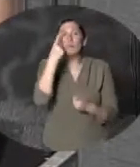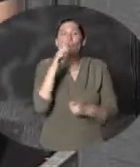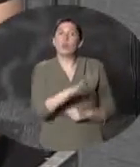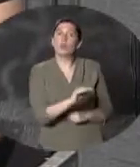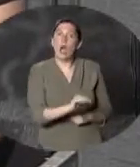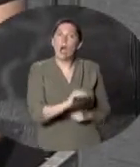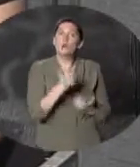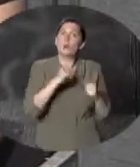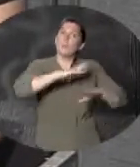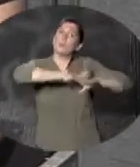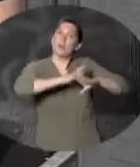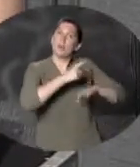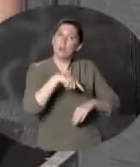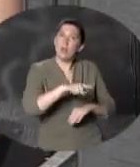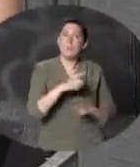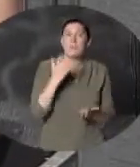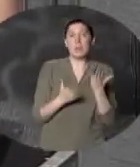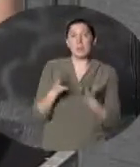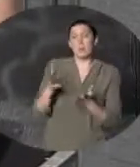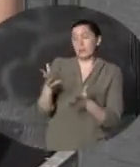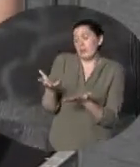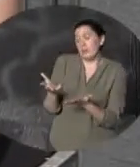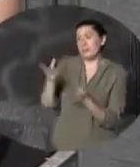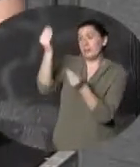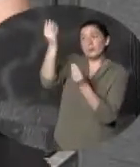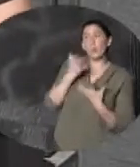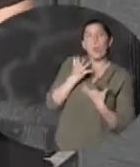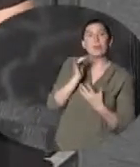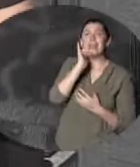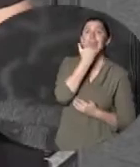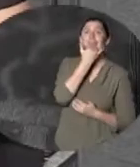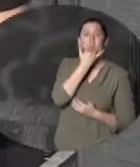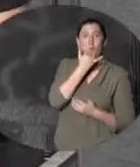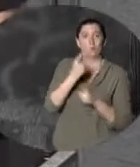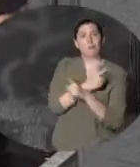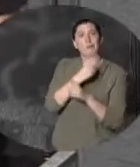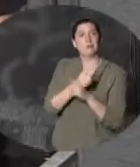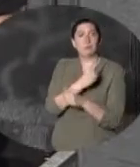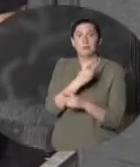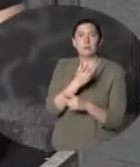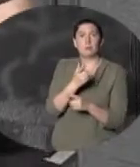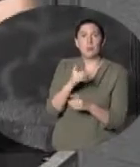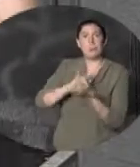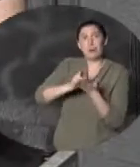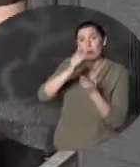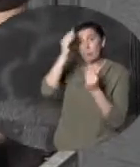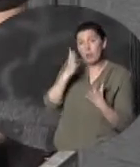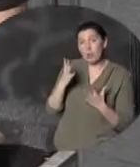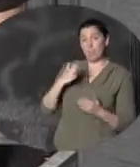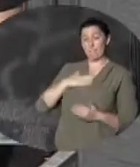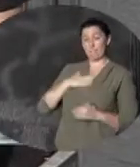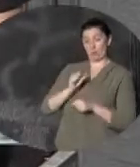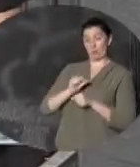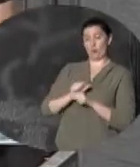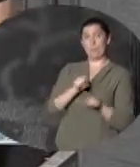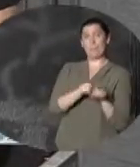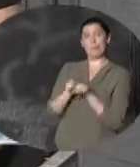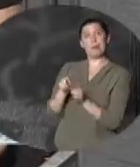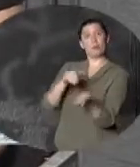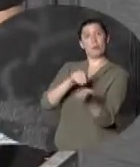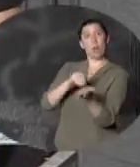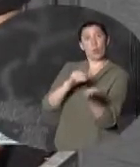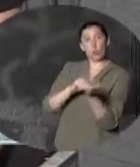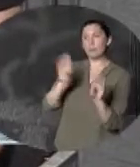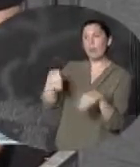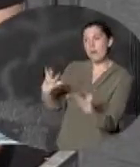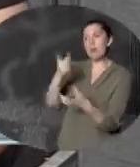they probably have received inaccurate medical information, and it's my job as their physician or clinician to correct that information and do it in a